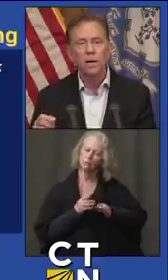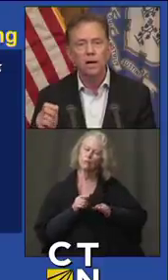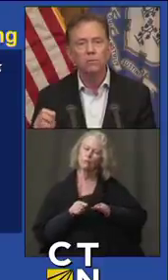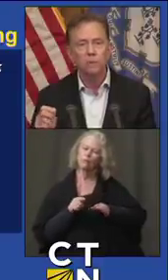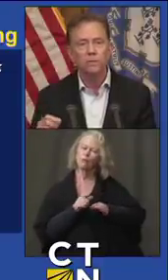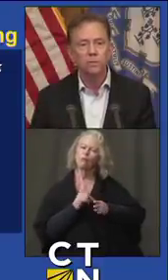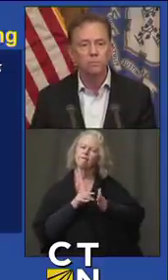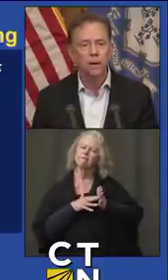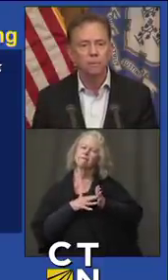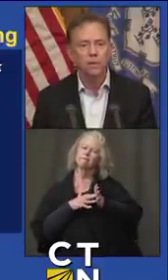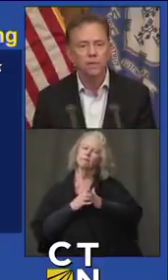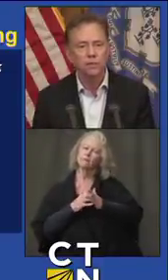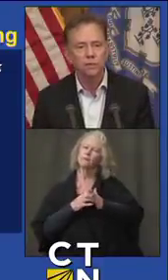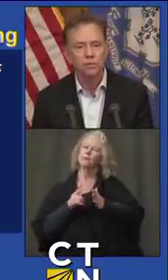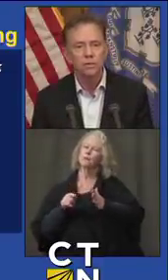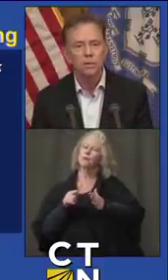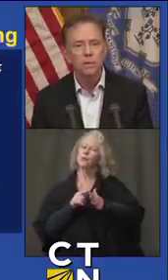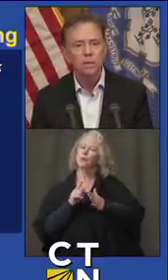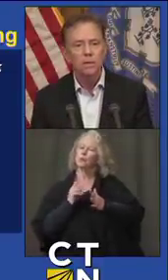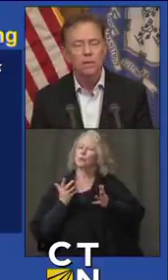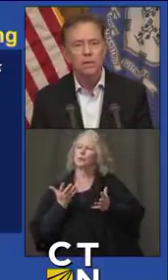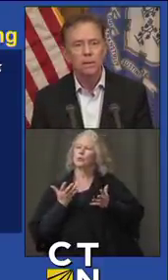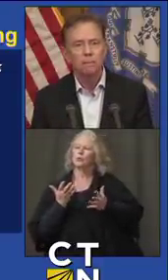and high-risk populations.